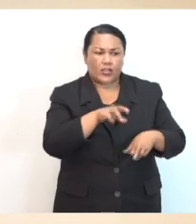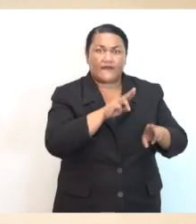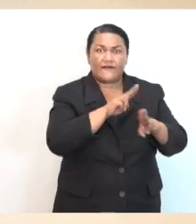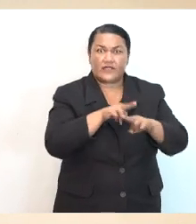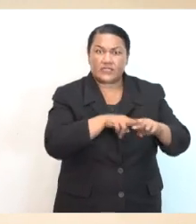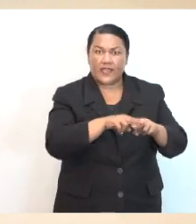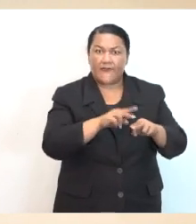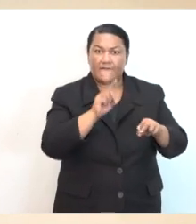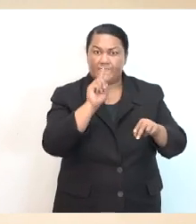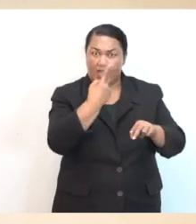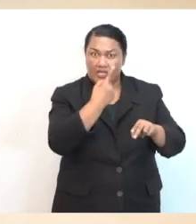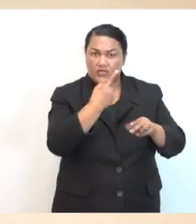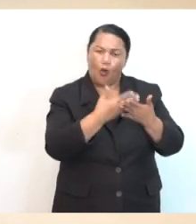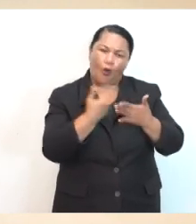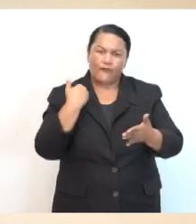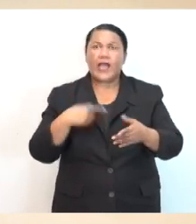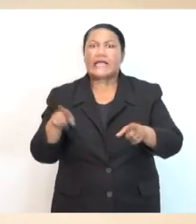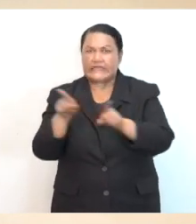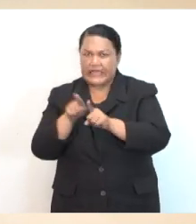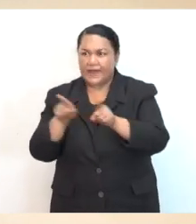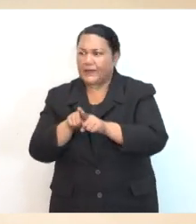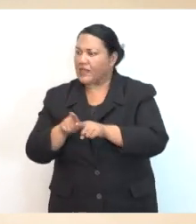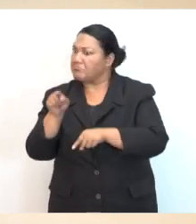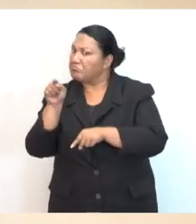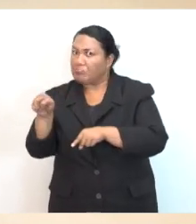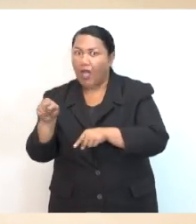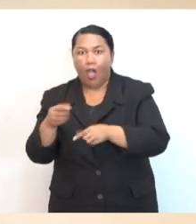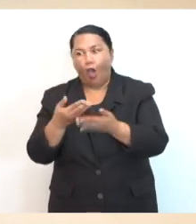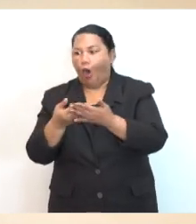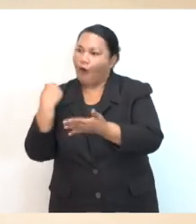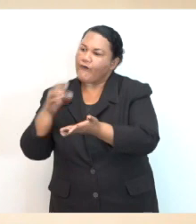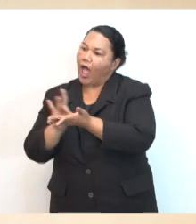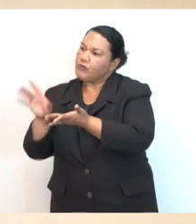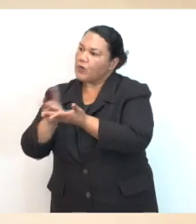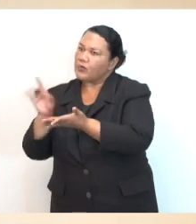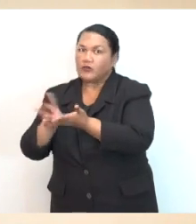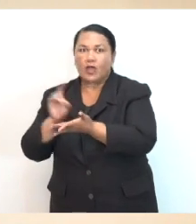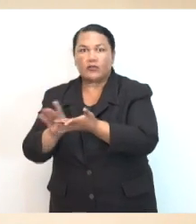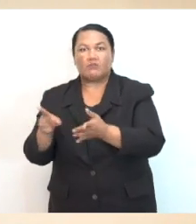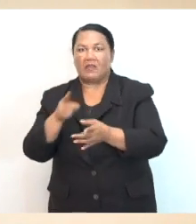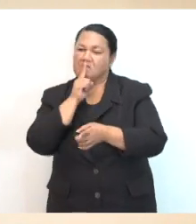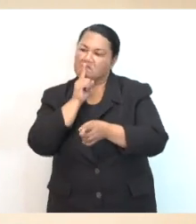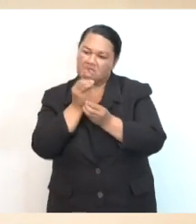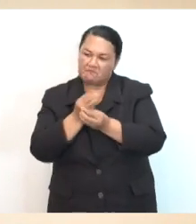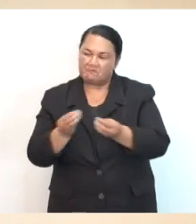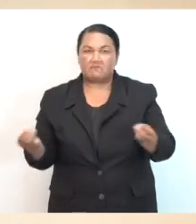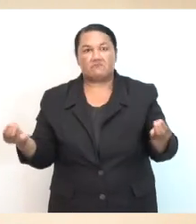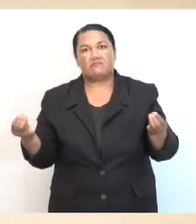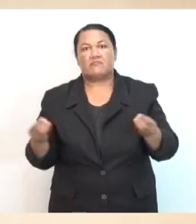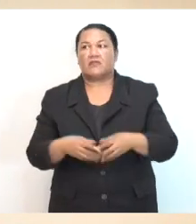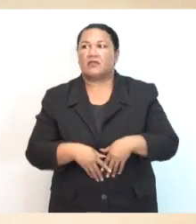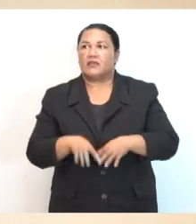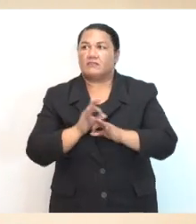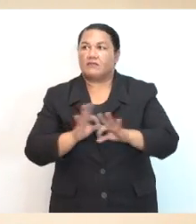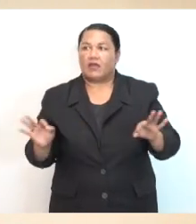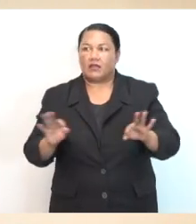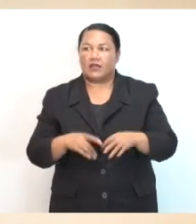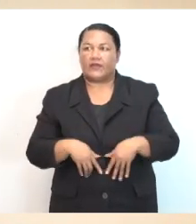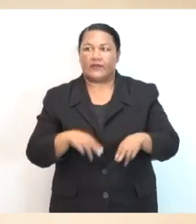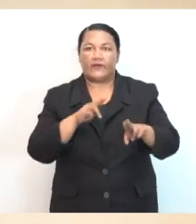the workers was totally removed and silenced as to how their funds are administered and invested. We can talk